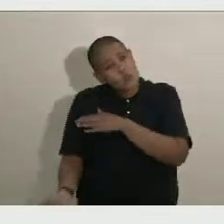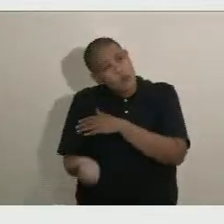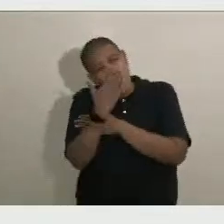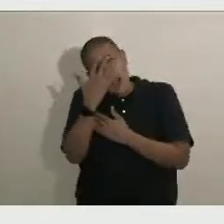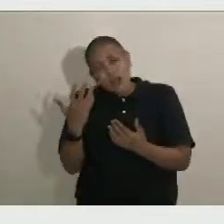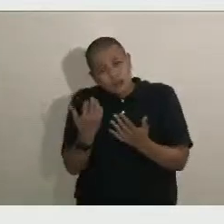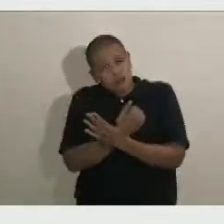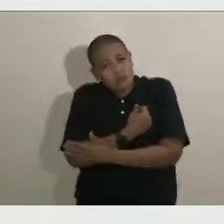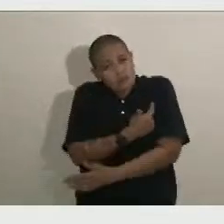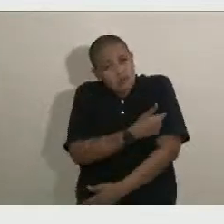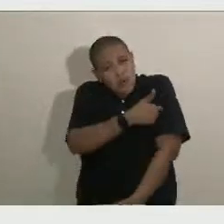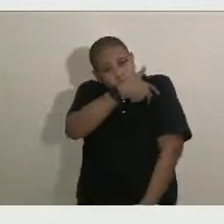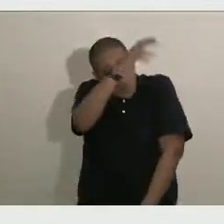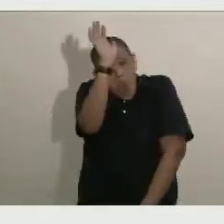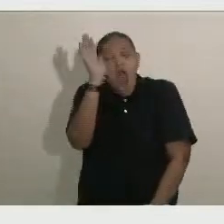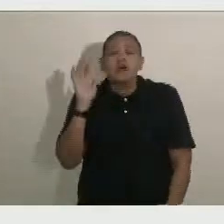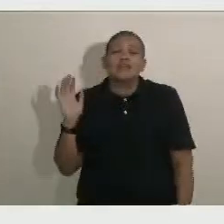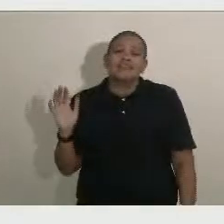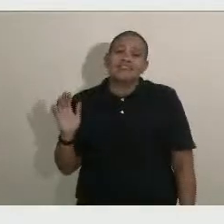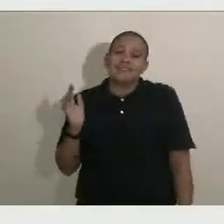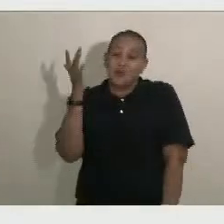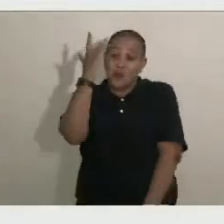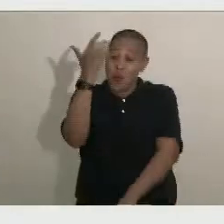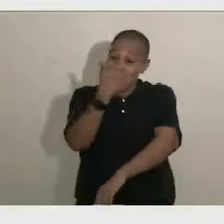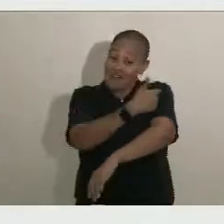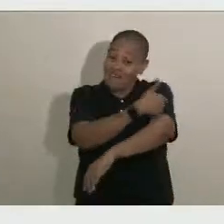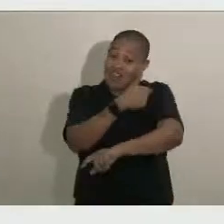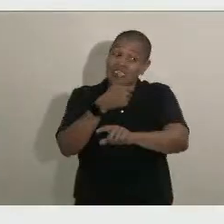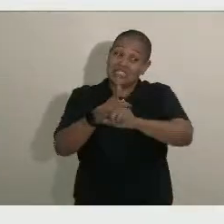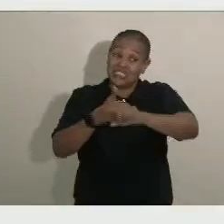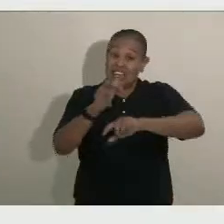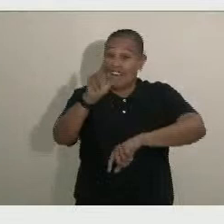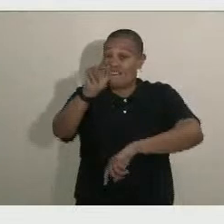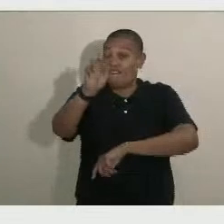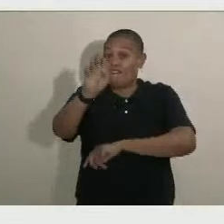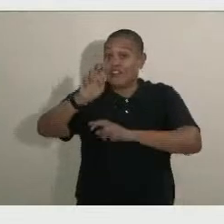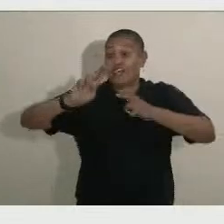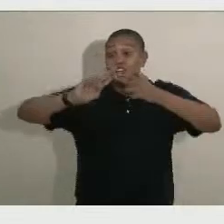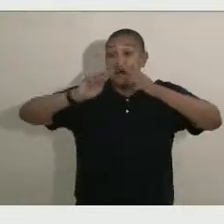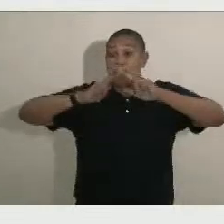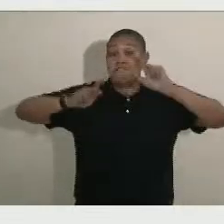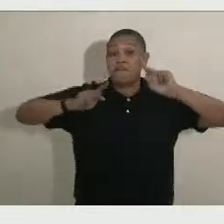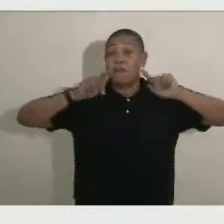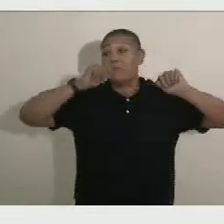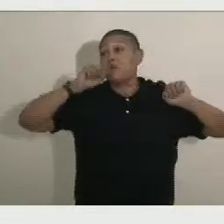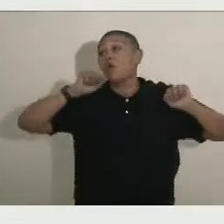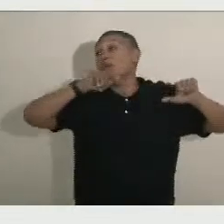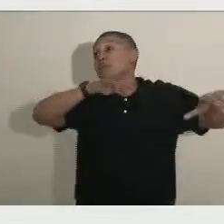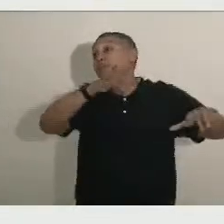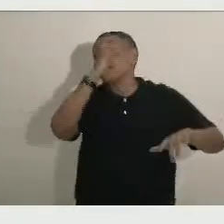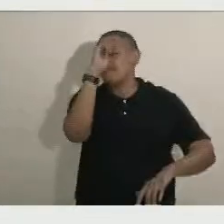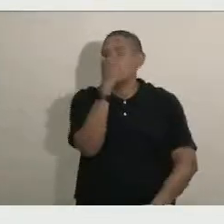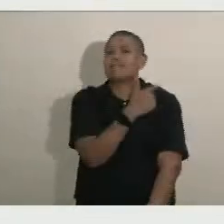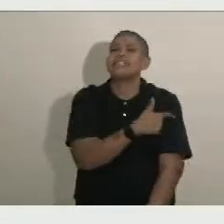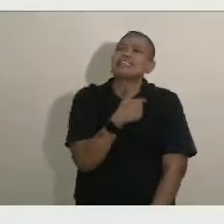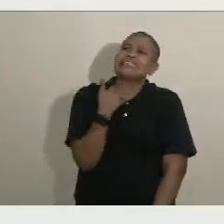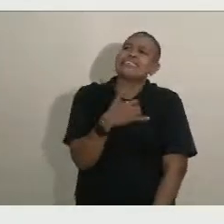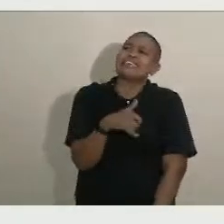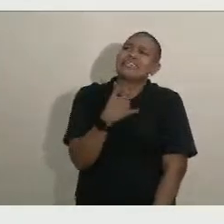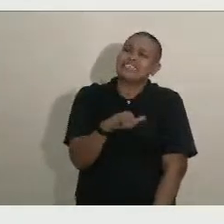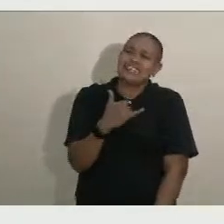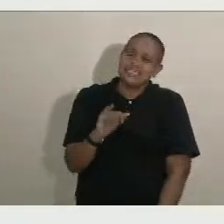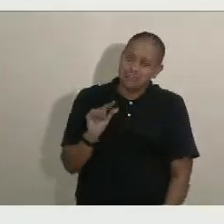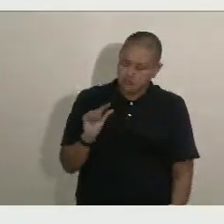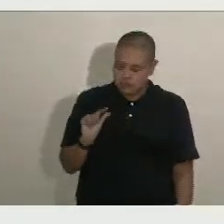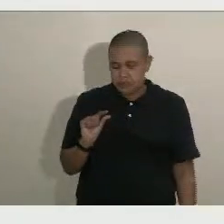get vaccinated, because the vaccination rates, the number of persons coming in for vaccinations are quite